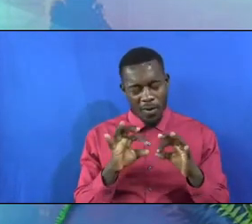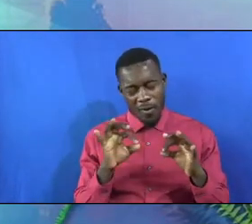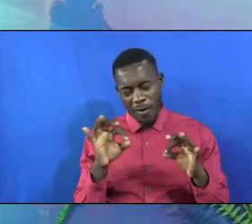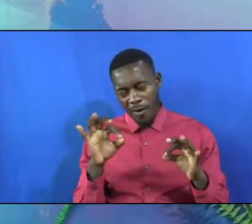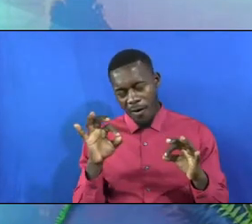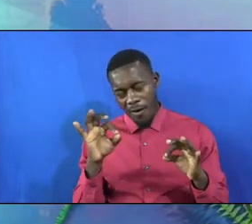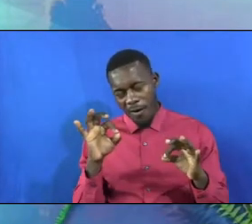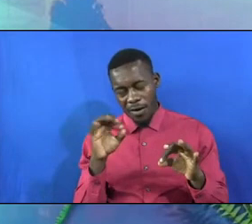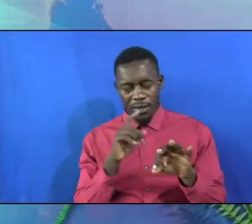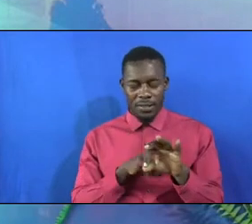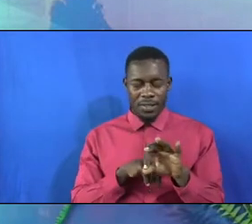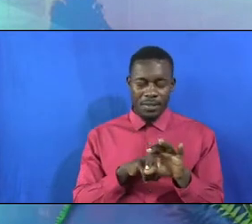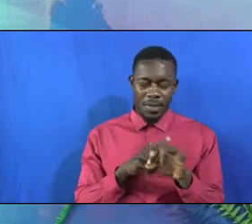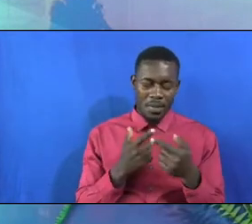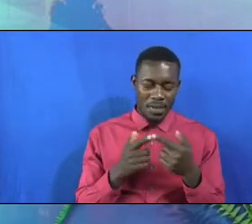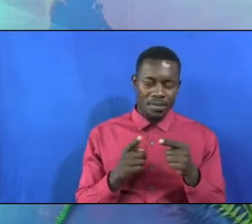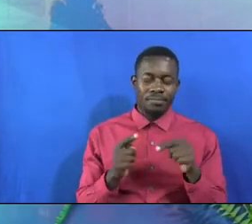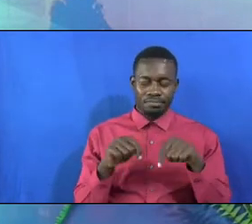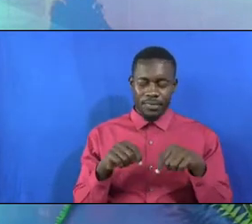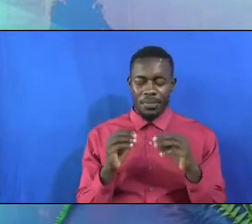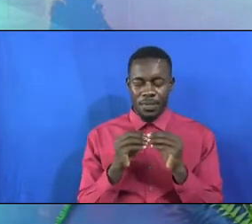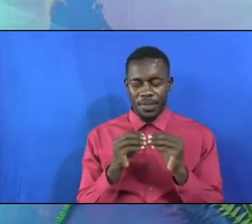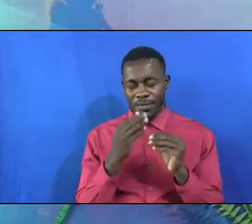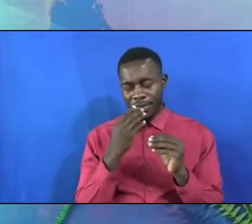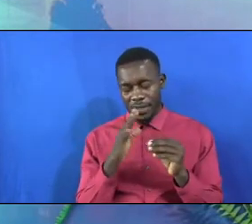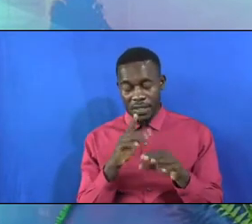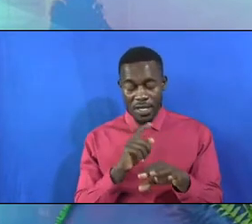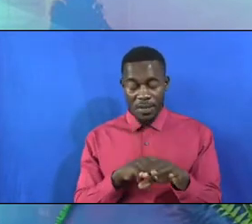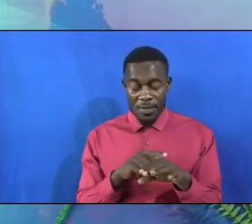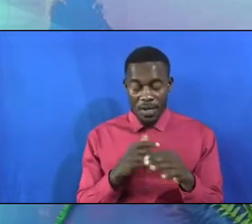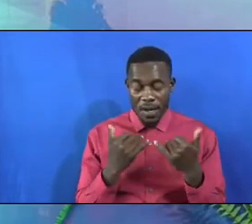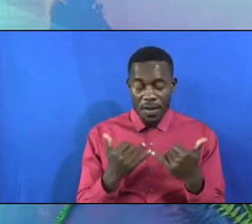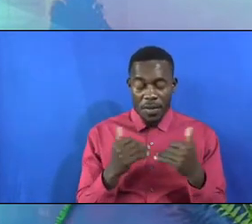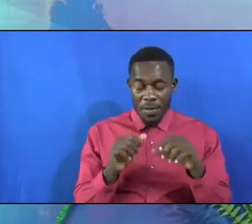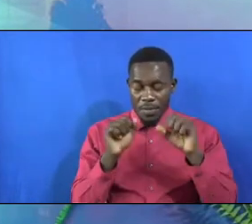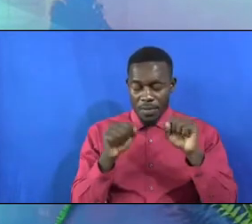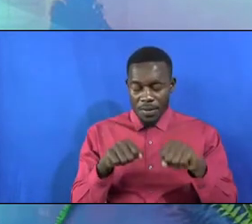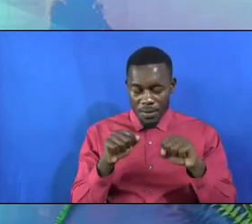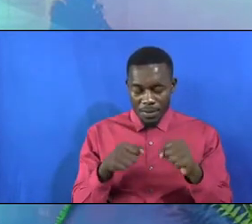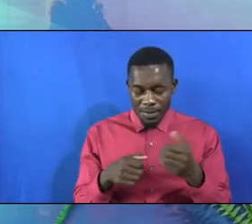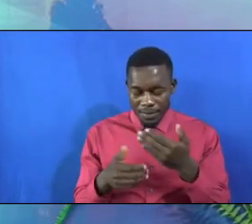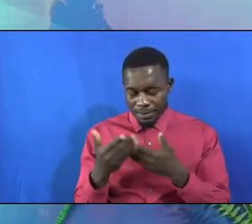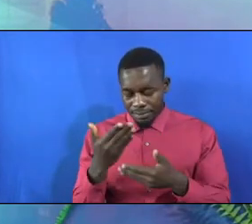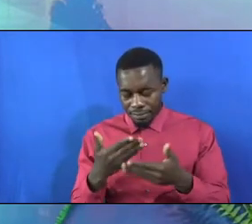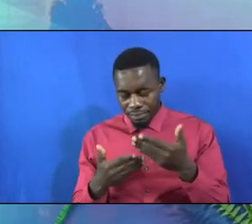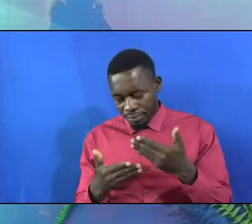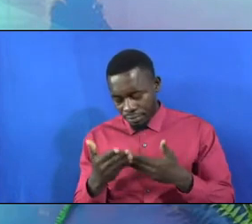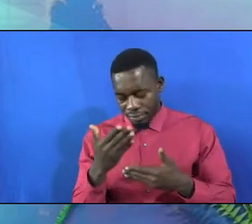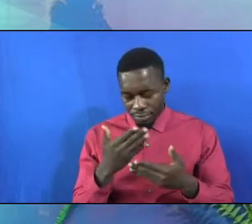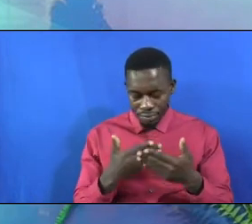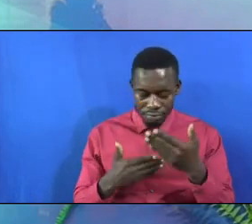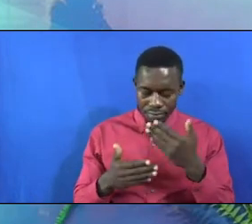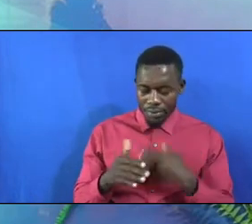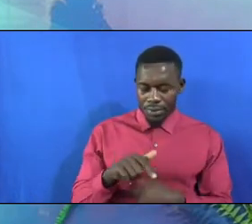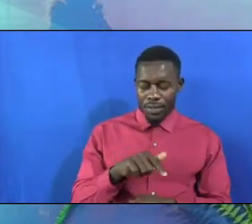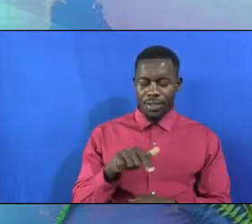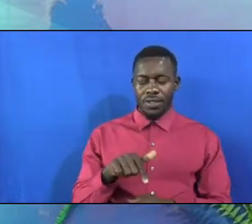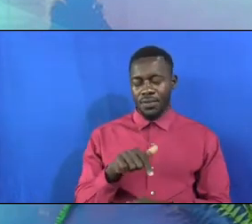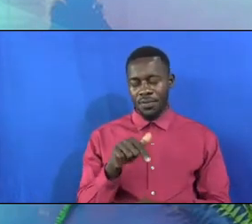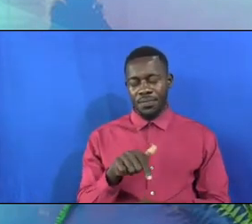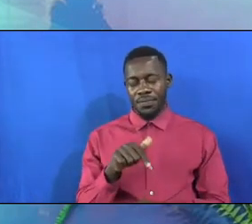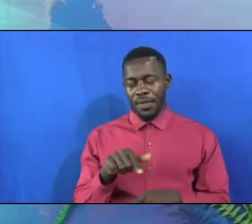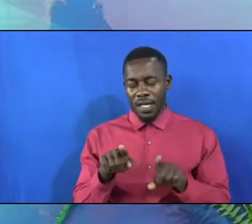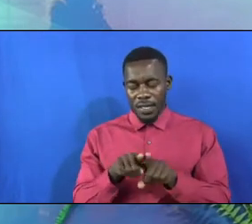has taken your hand. And so this moment, we want to tarry in your presence and to